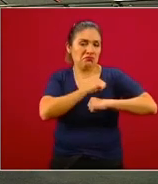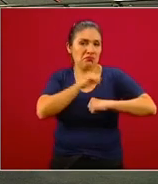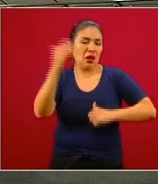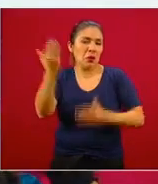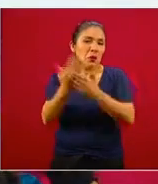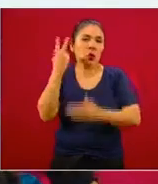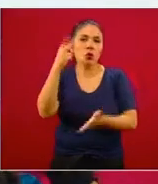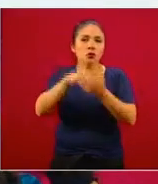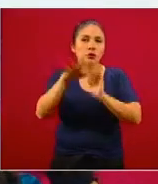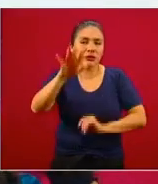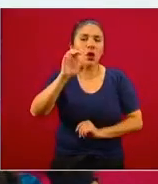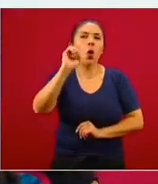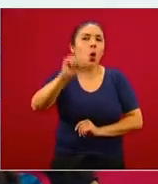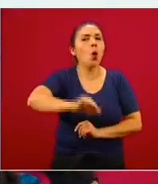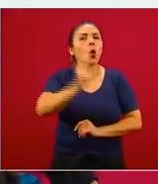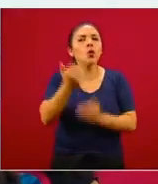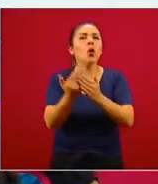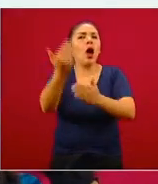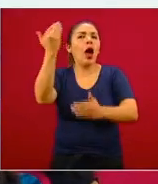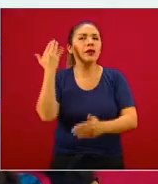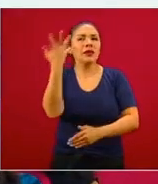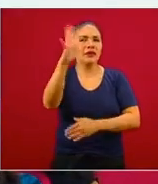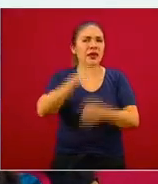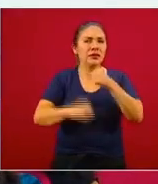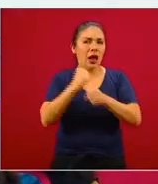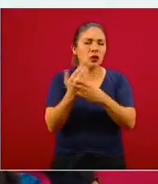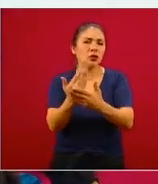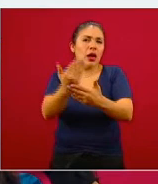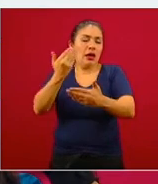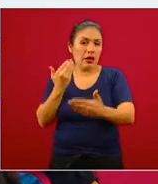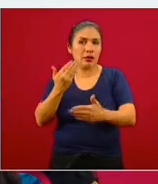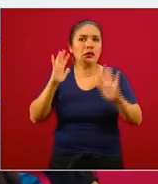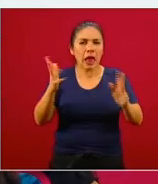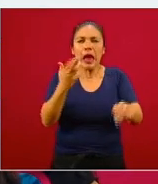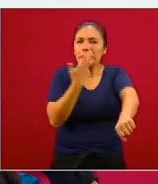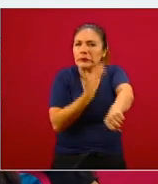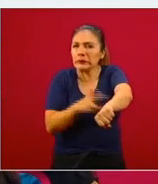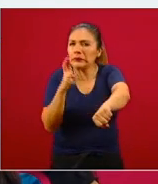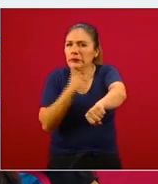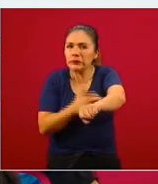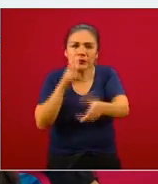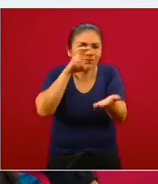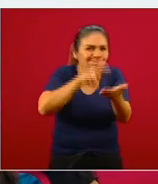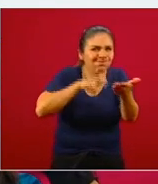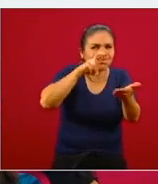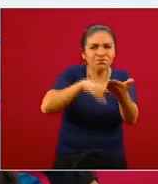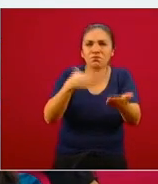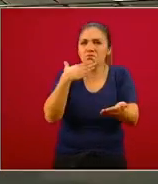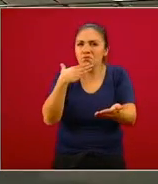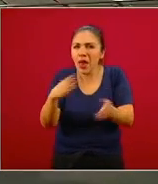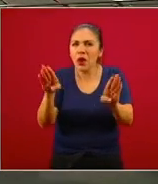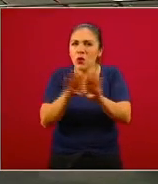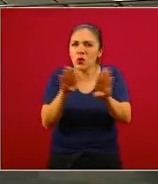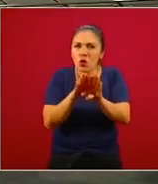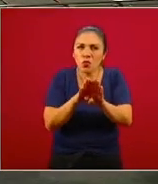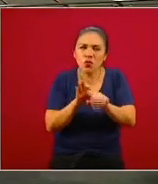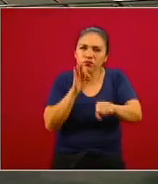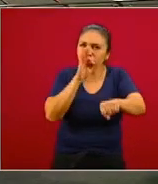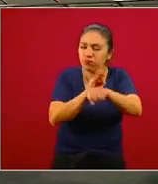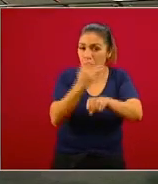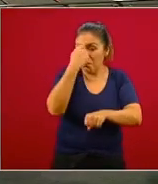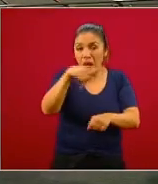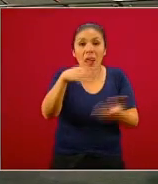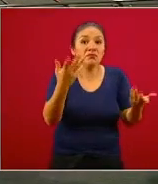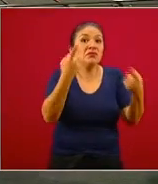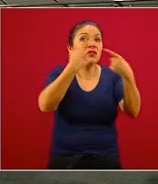have accumulated over decades worldwide regarding the behavior and the control of pandemics. So we have a